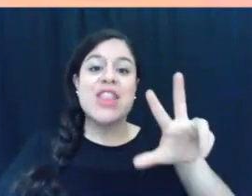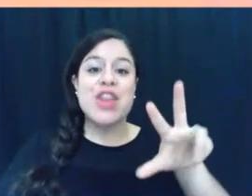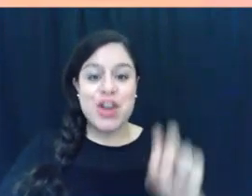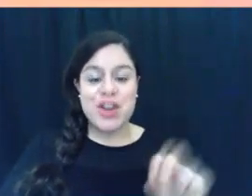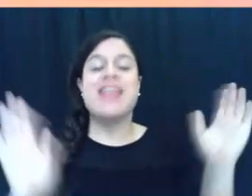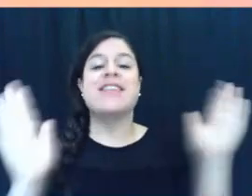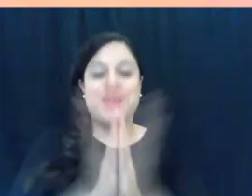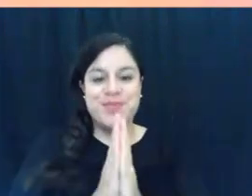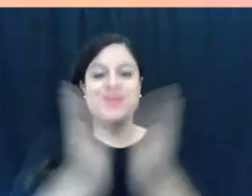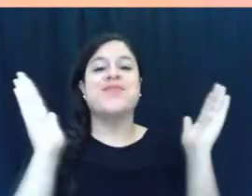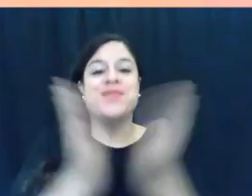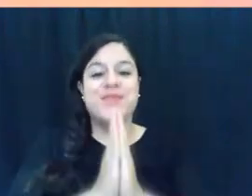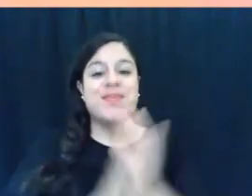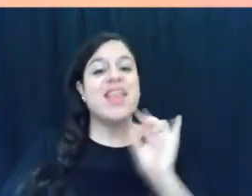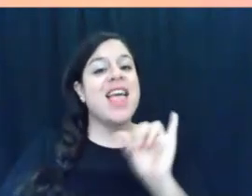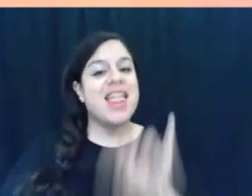21, 22, 23, 24, 25, 26, 27, 28, 29, 30.